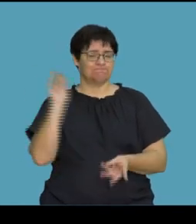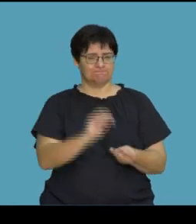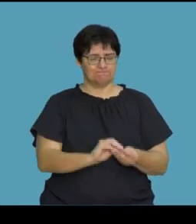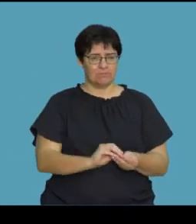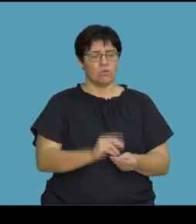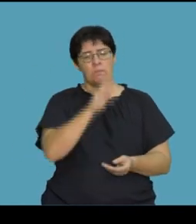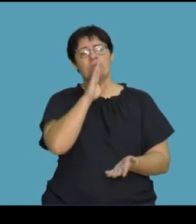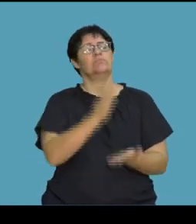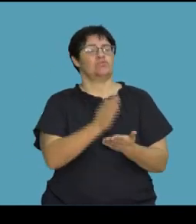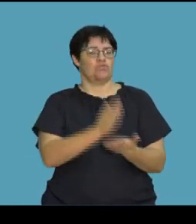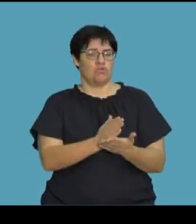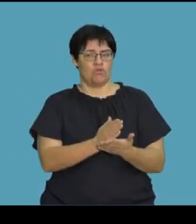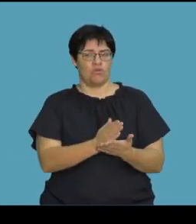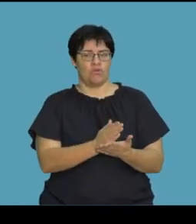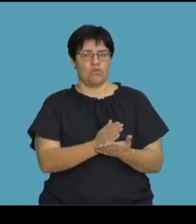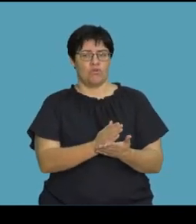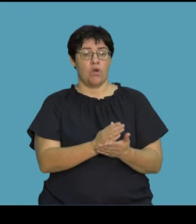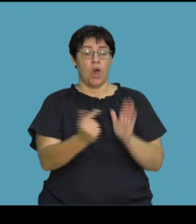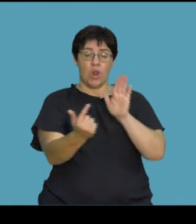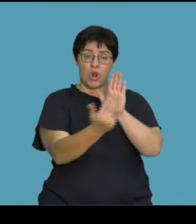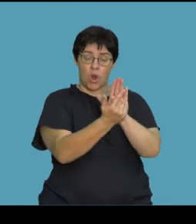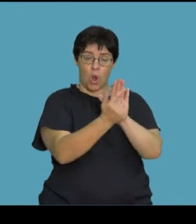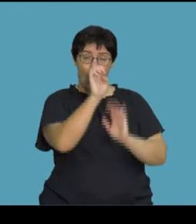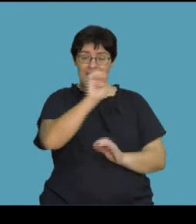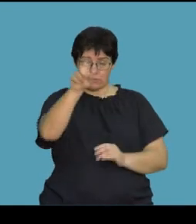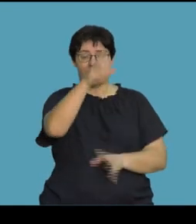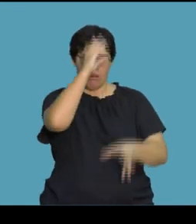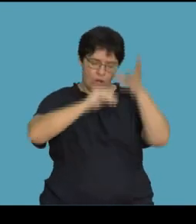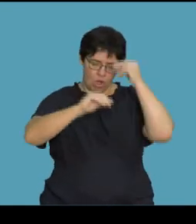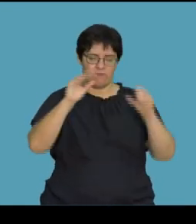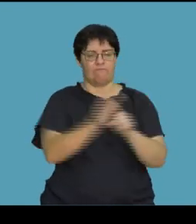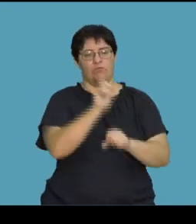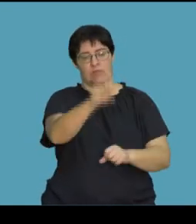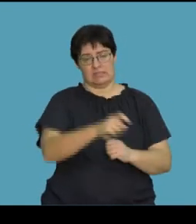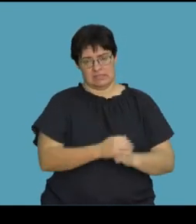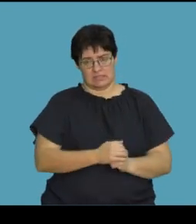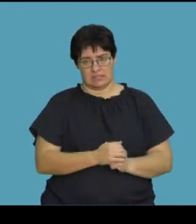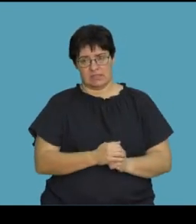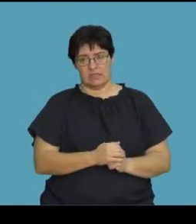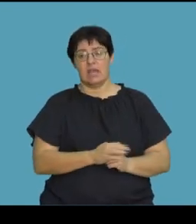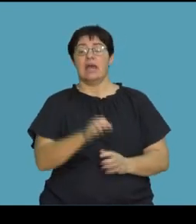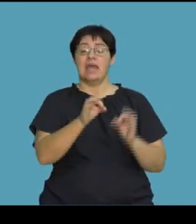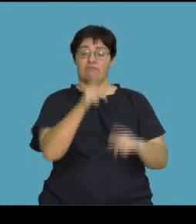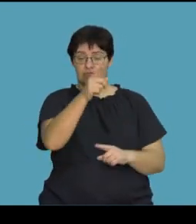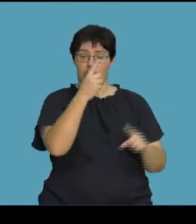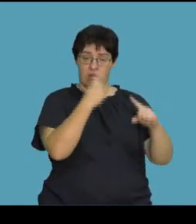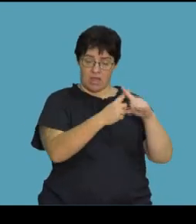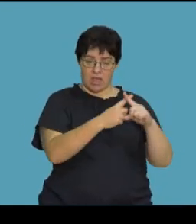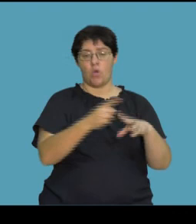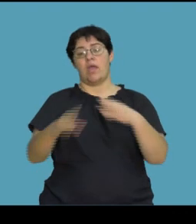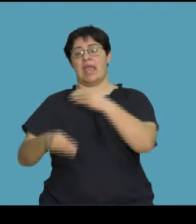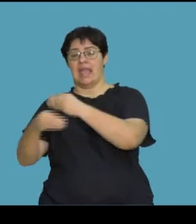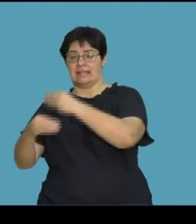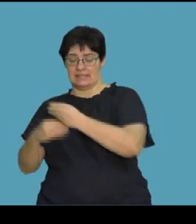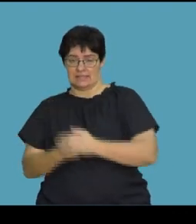at so far is you need to make sure that you learn the laws of exponents, right? When we are multiplying,